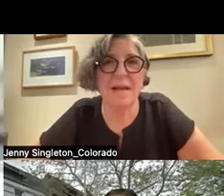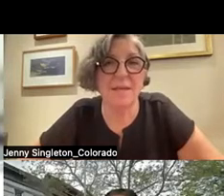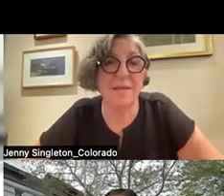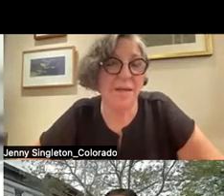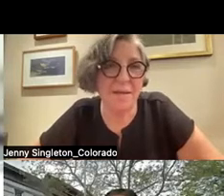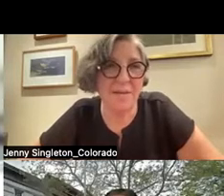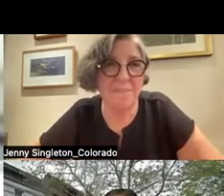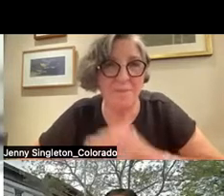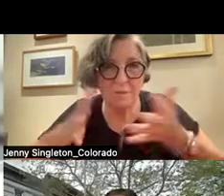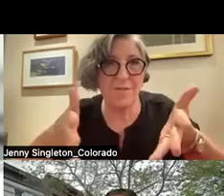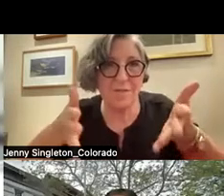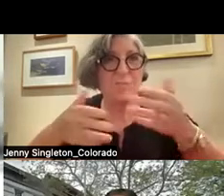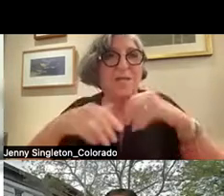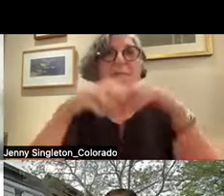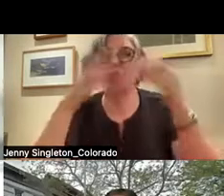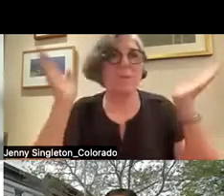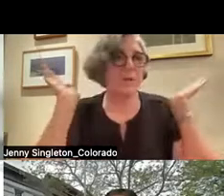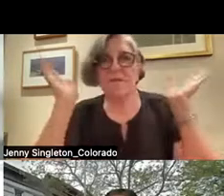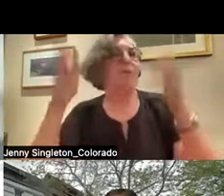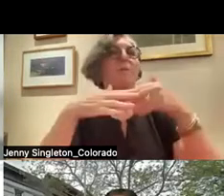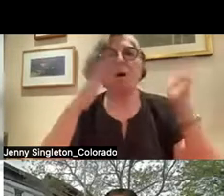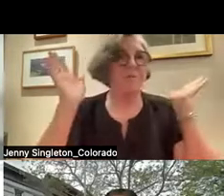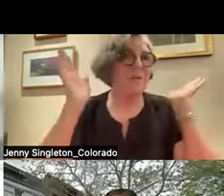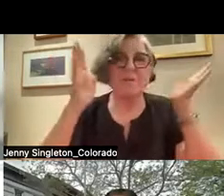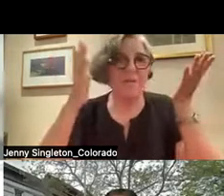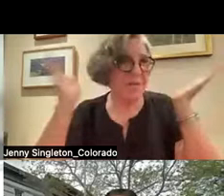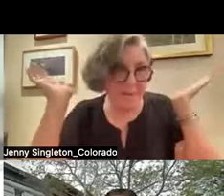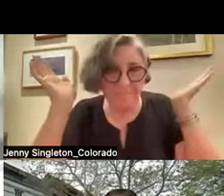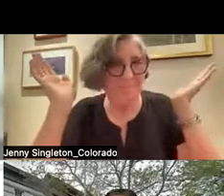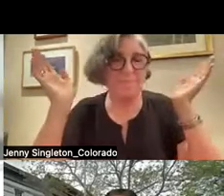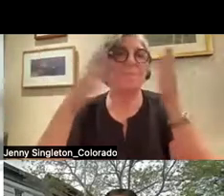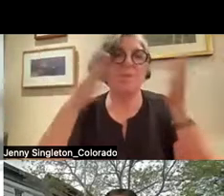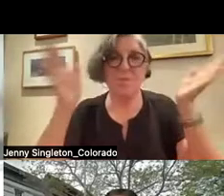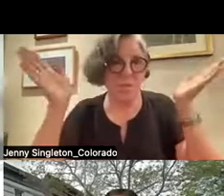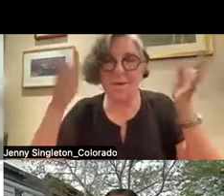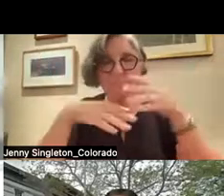is I used in this presentation, but also our field uses it